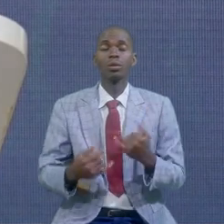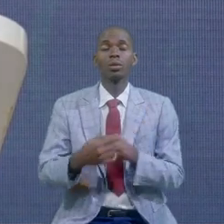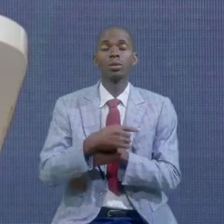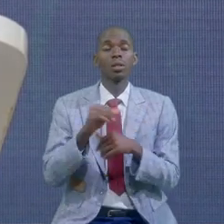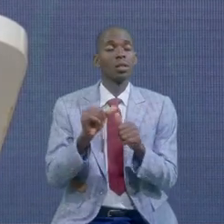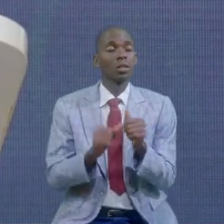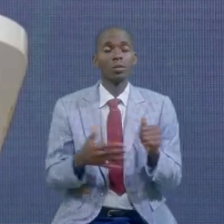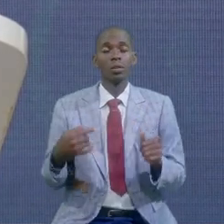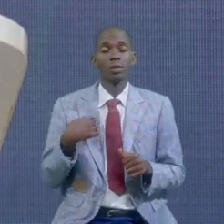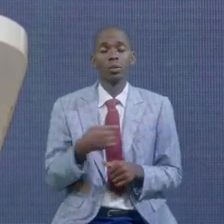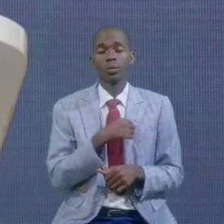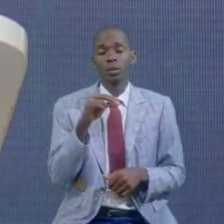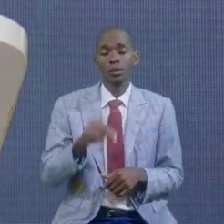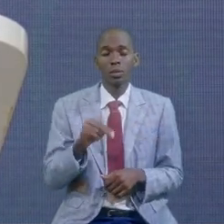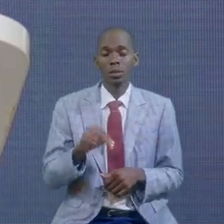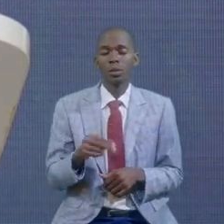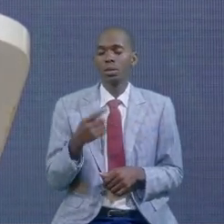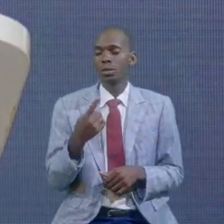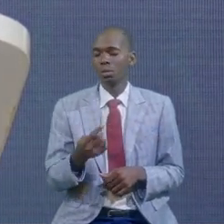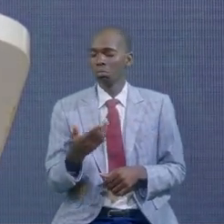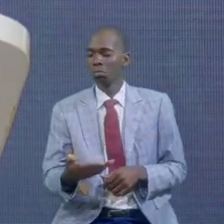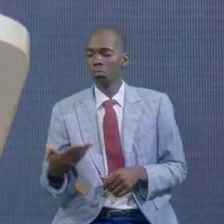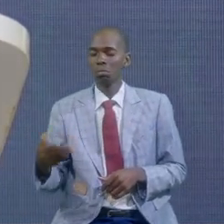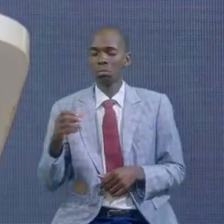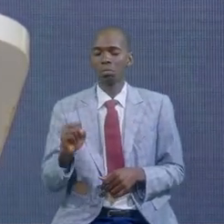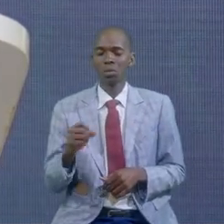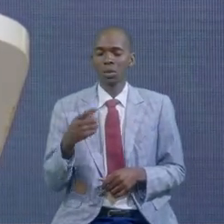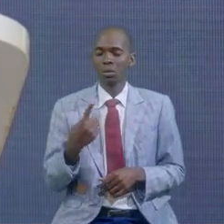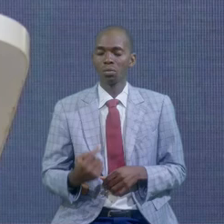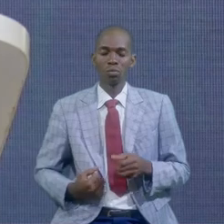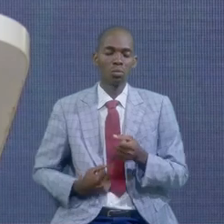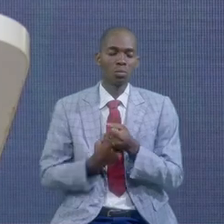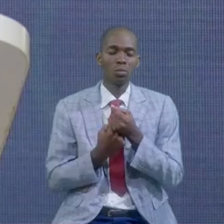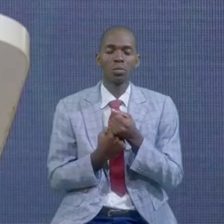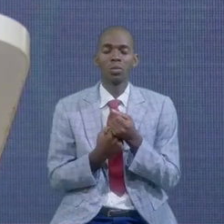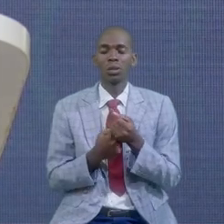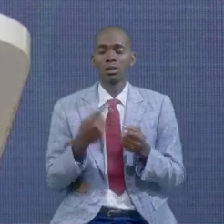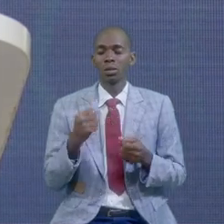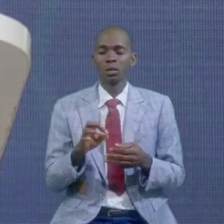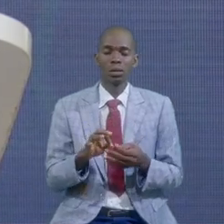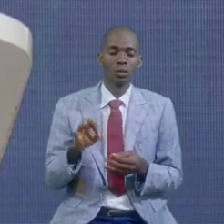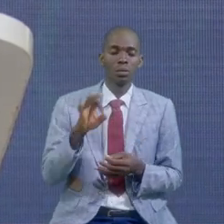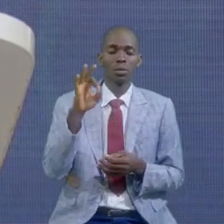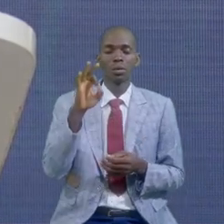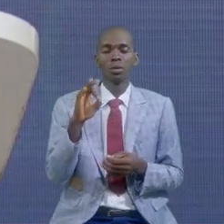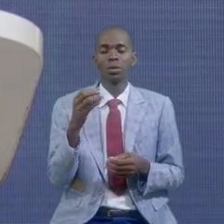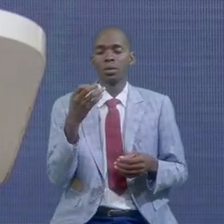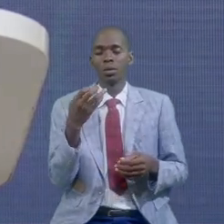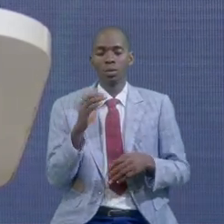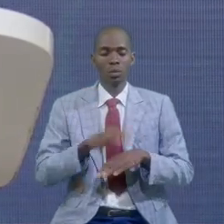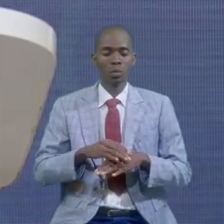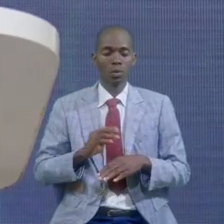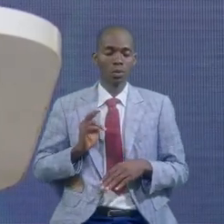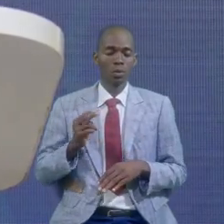need, the equipment, the tools, the spirit, the focus,